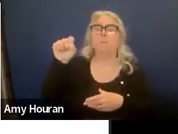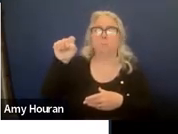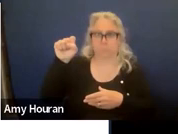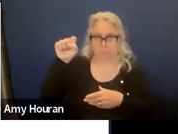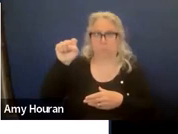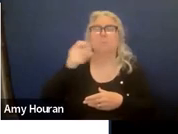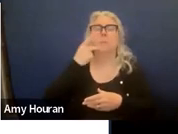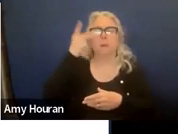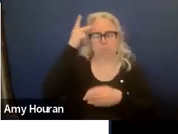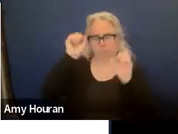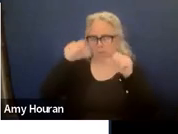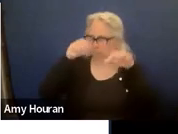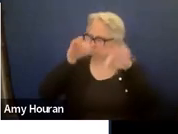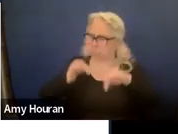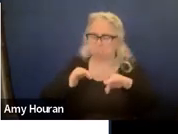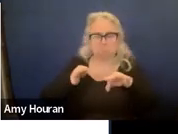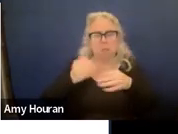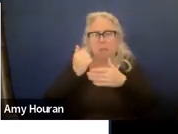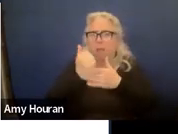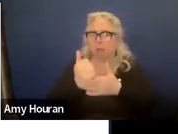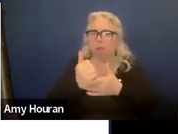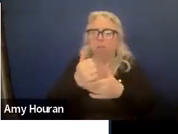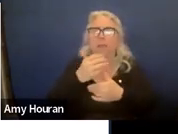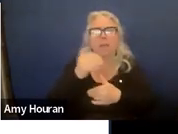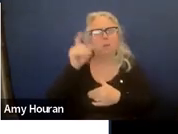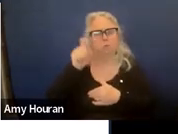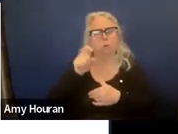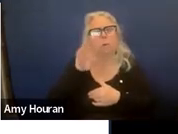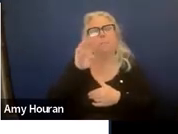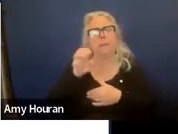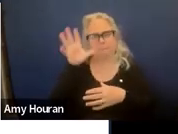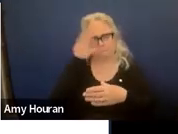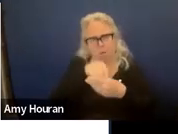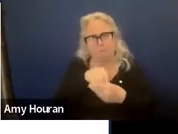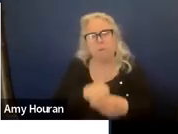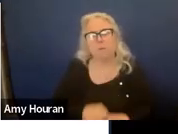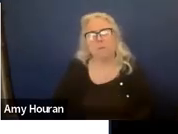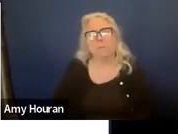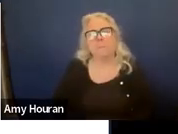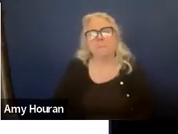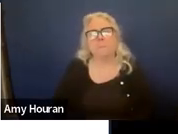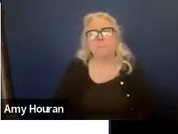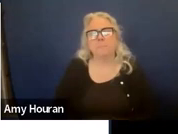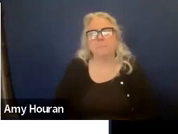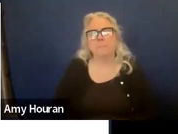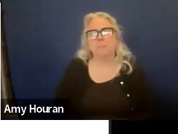Parents can absolutely help and should be involved.